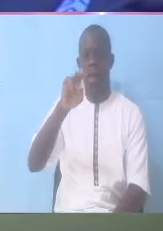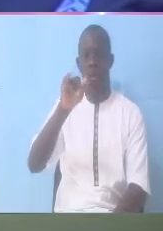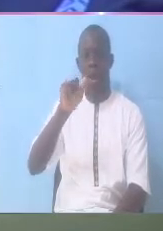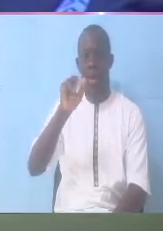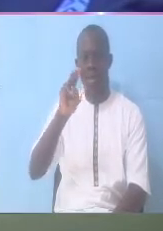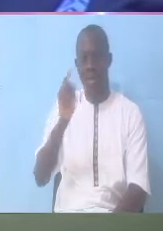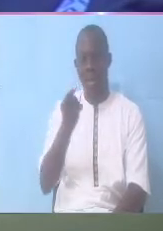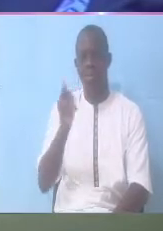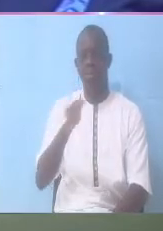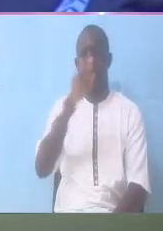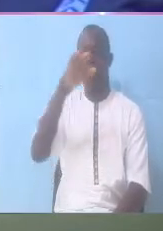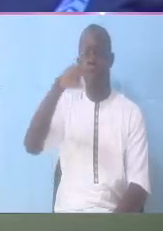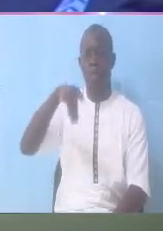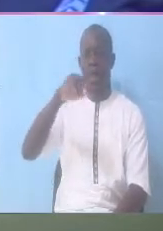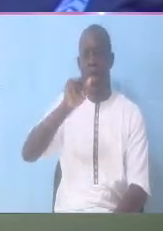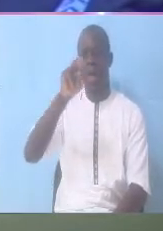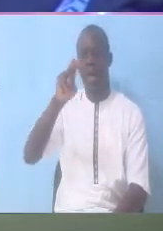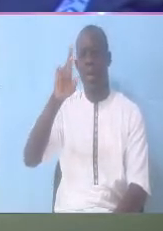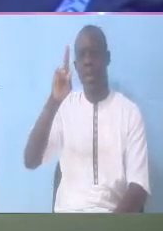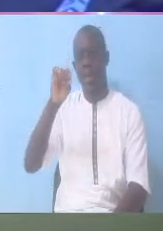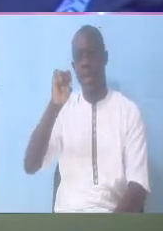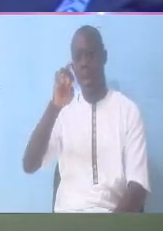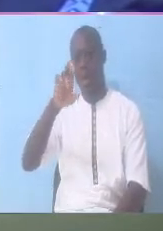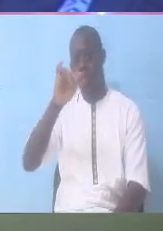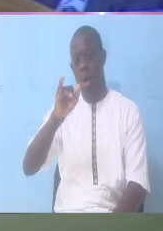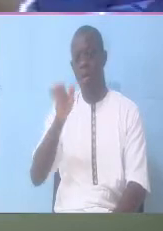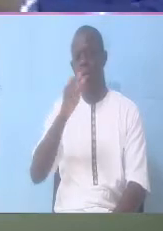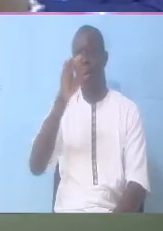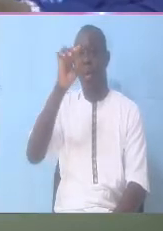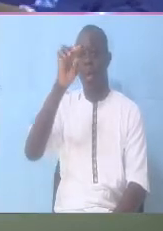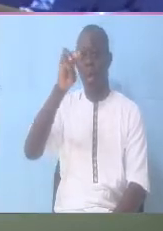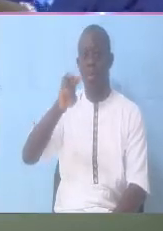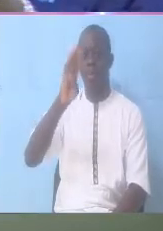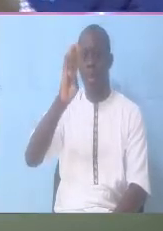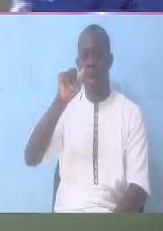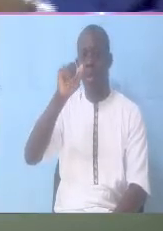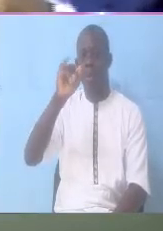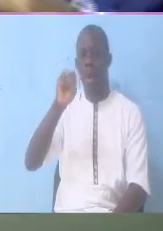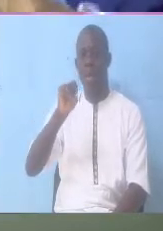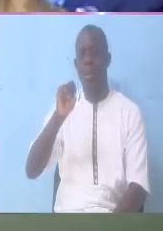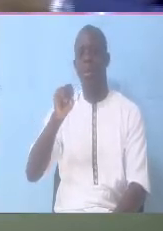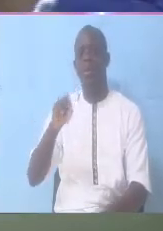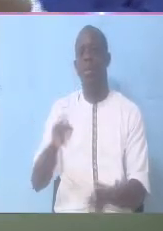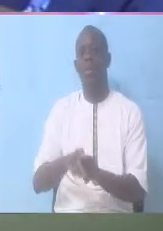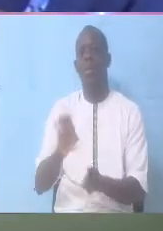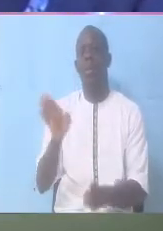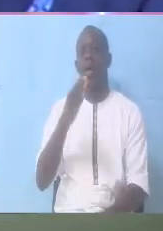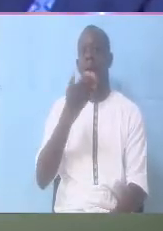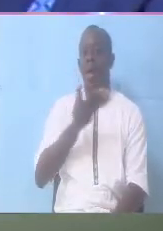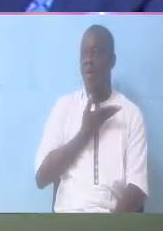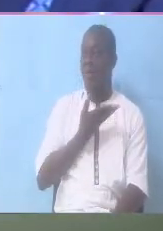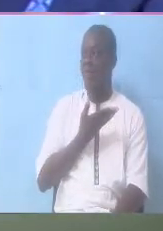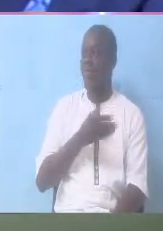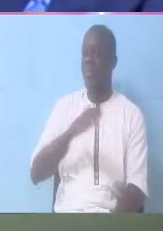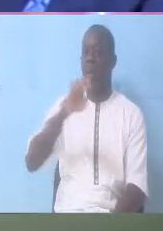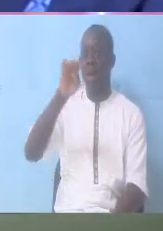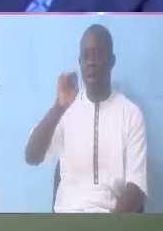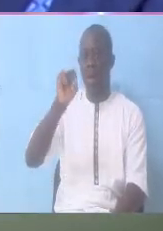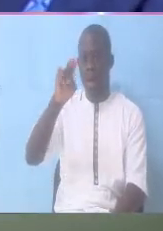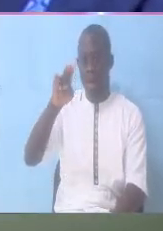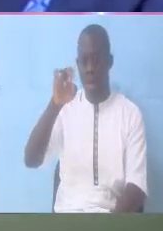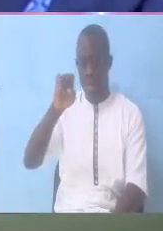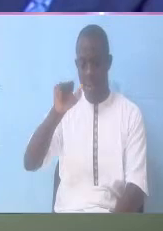Panderimbay. Panderimbay. Esa Bokarsi. Read the full name. Esa Bokarsi.